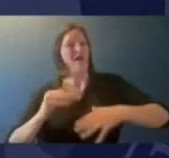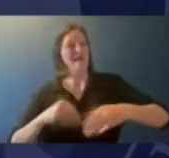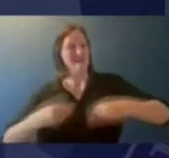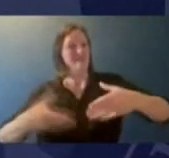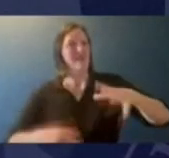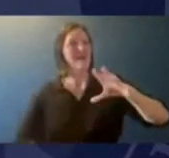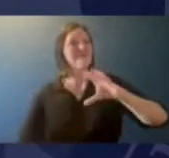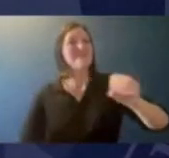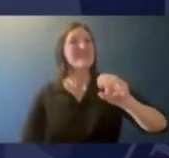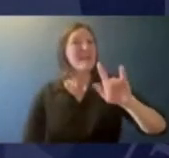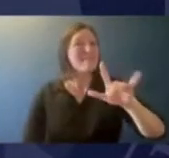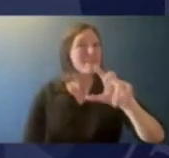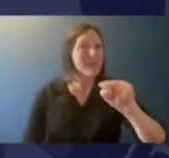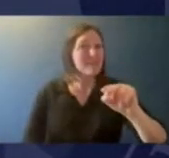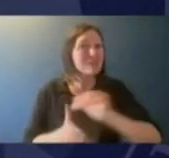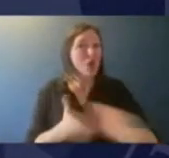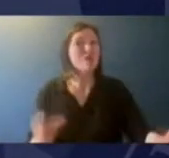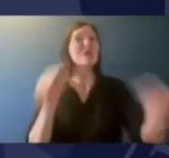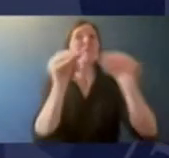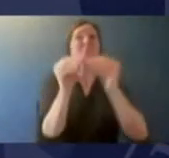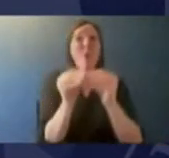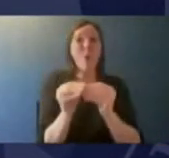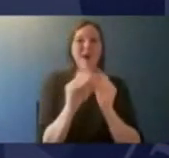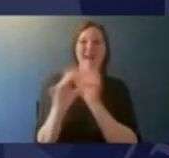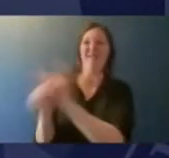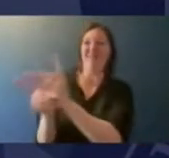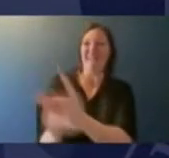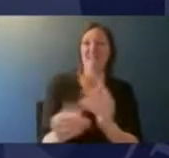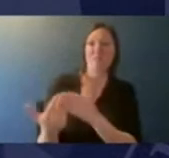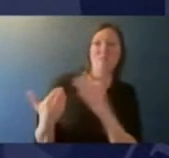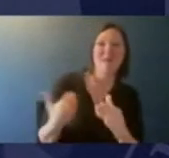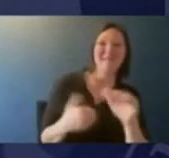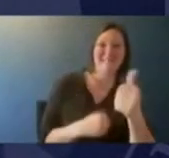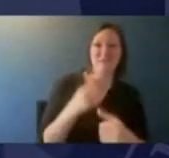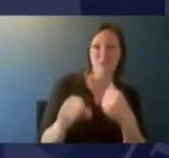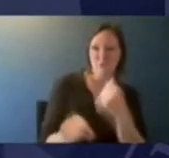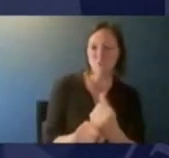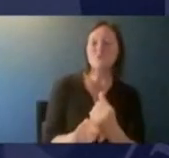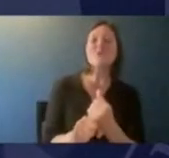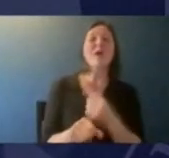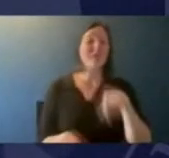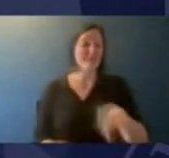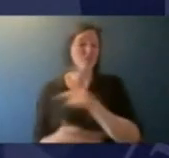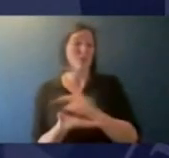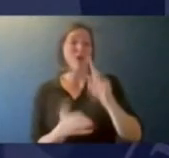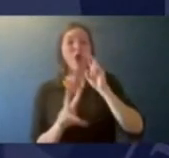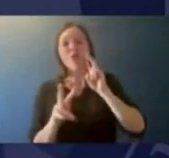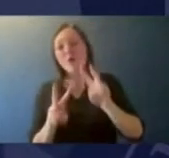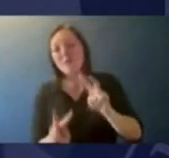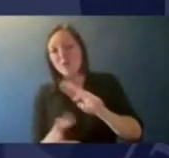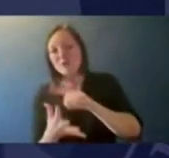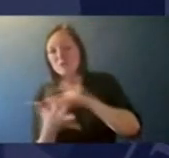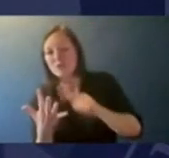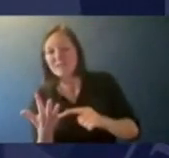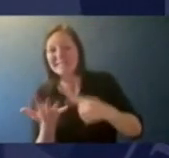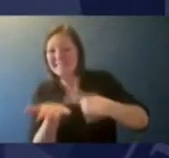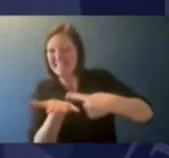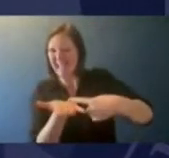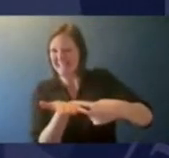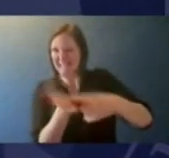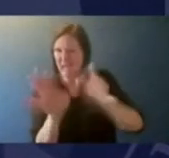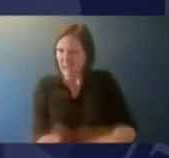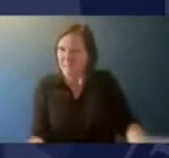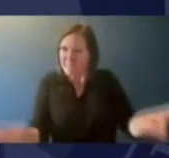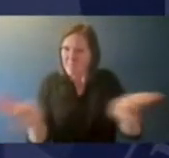of lending over the next decade. This week, I look forward to discussing these important reforms